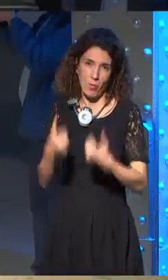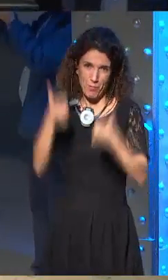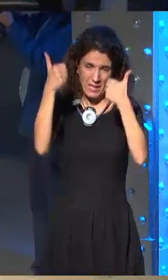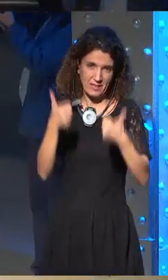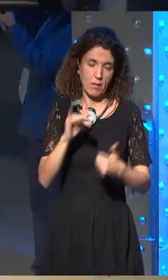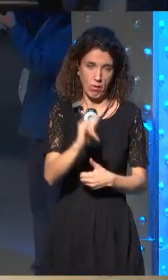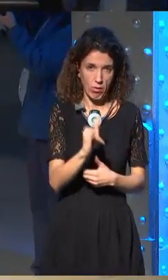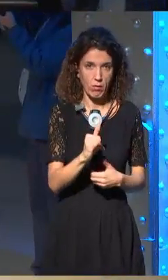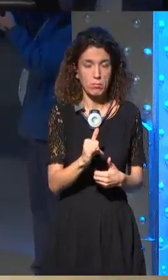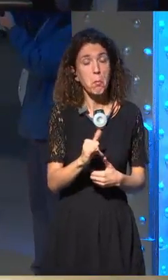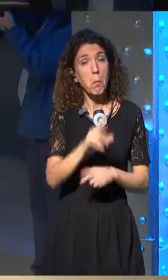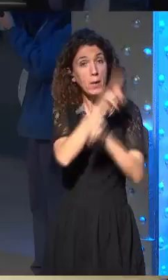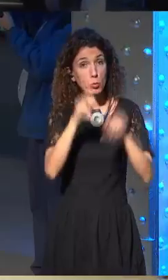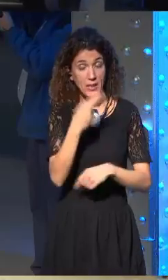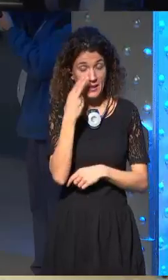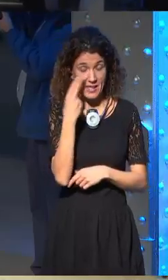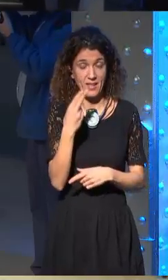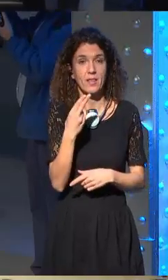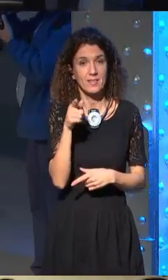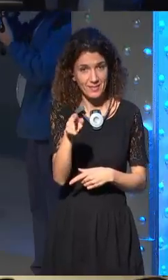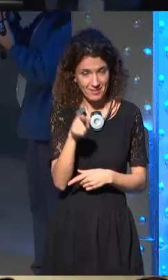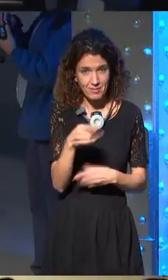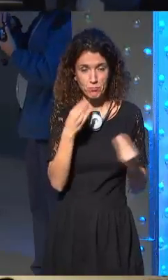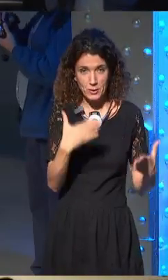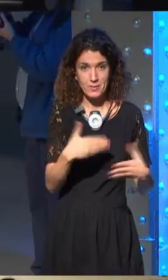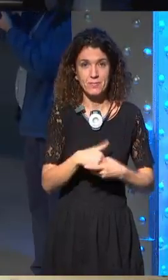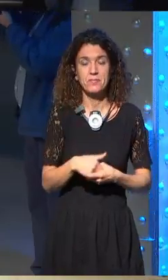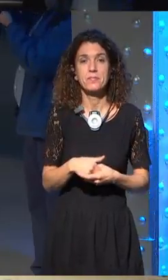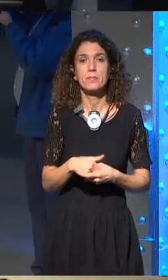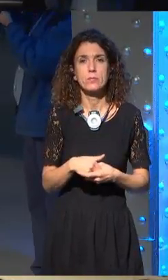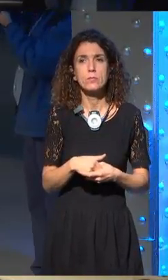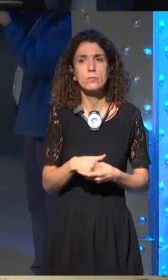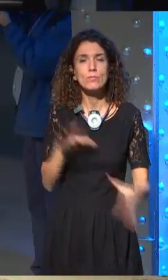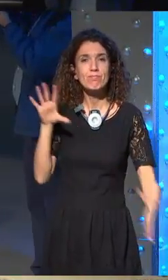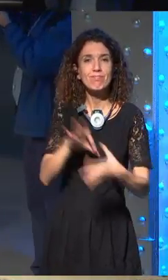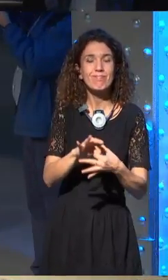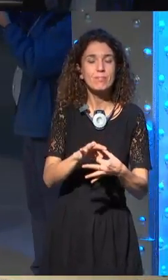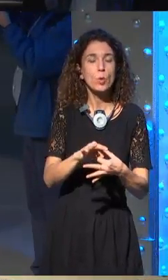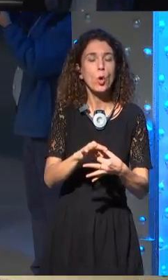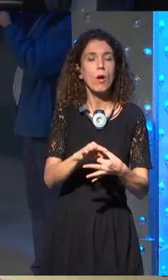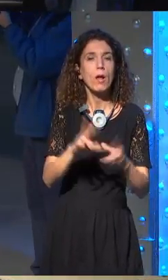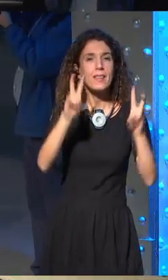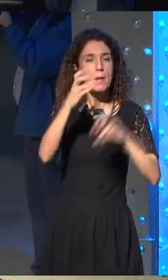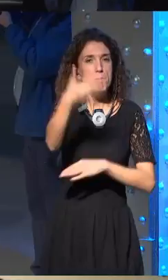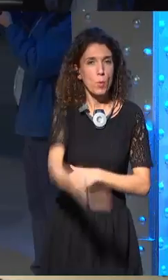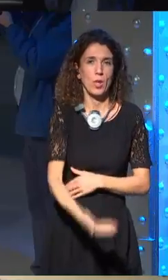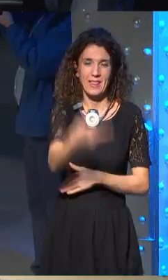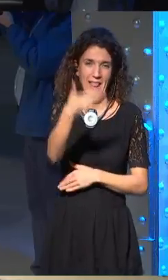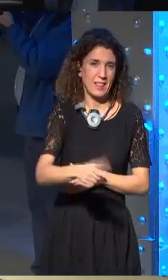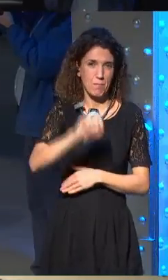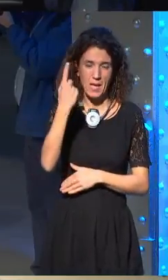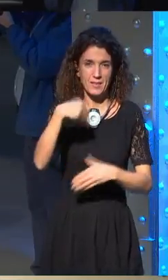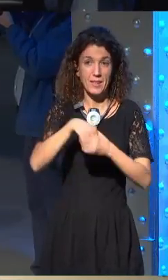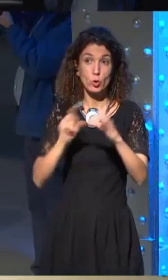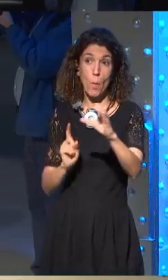Bueno, la pregunta era realmente... Well, the fascinating question, yeah, Fernando. That was a fascinating question because it's linked to one of the